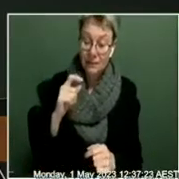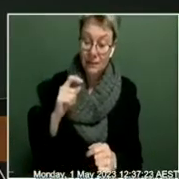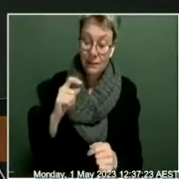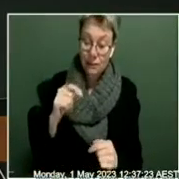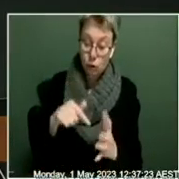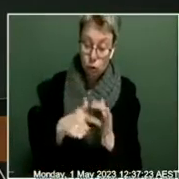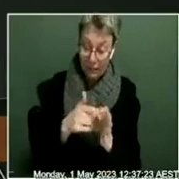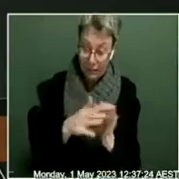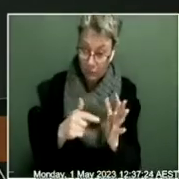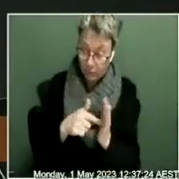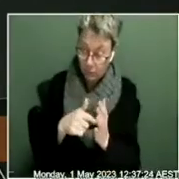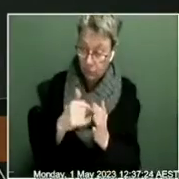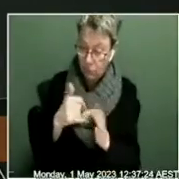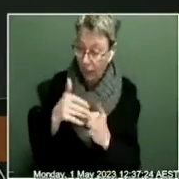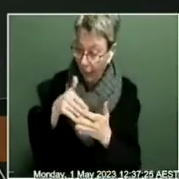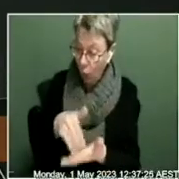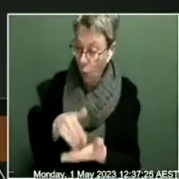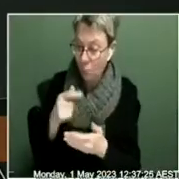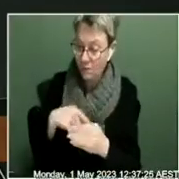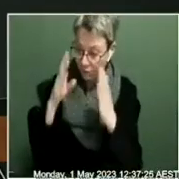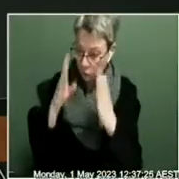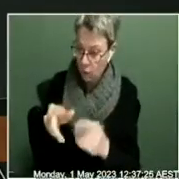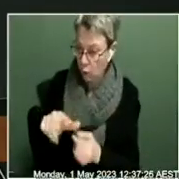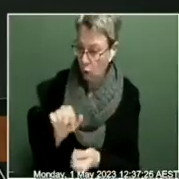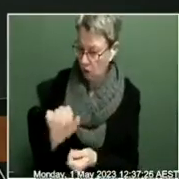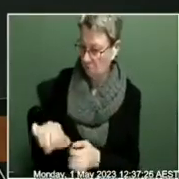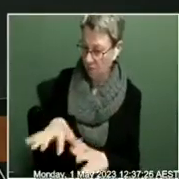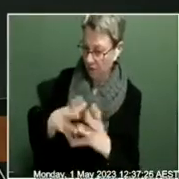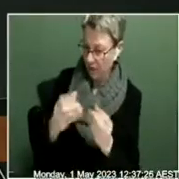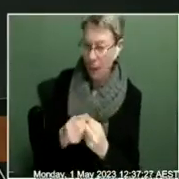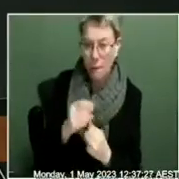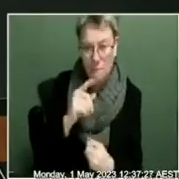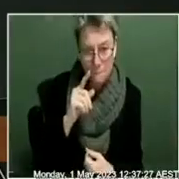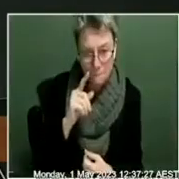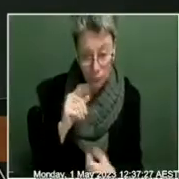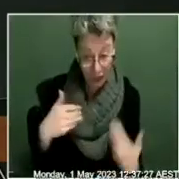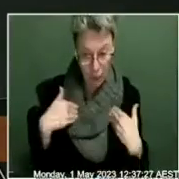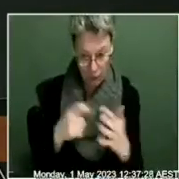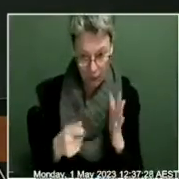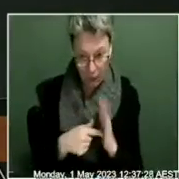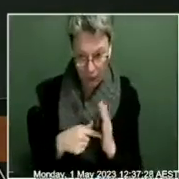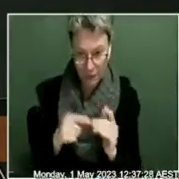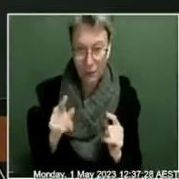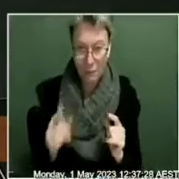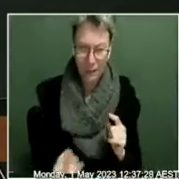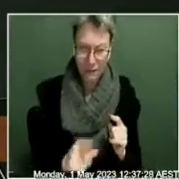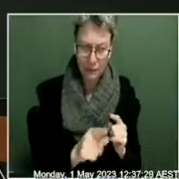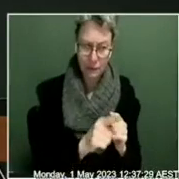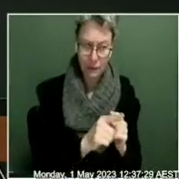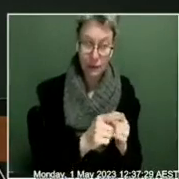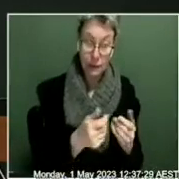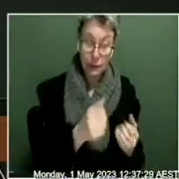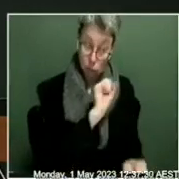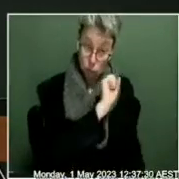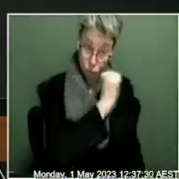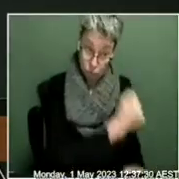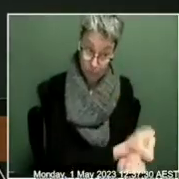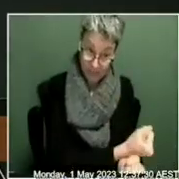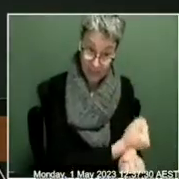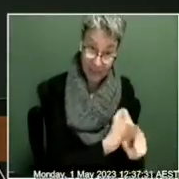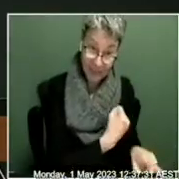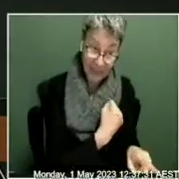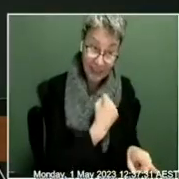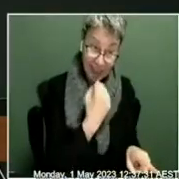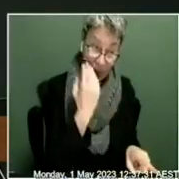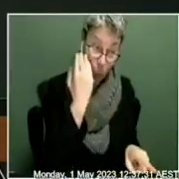admitted that have to go through detox, they get a detox pack and they get two a day